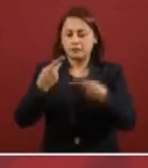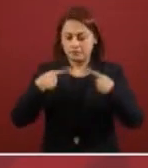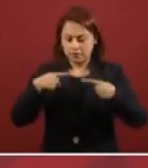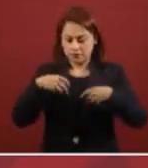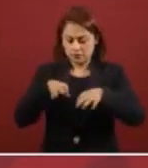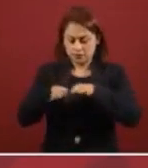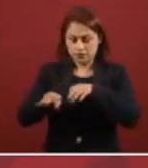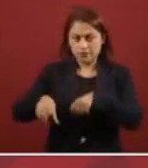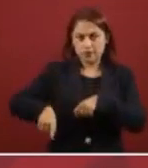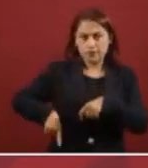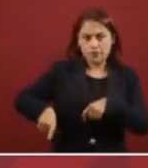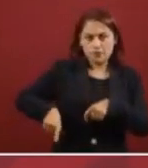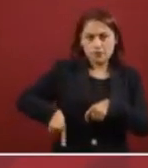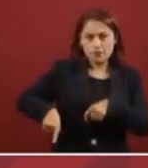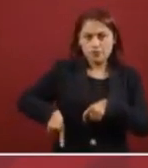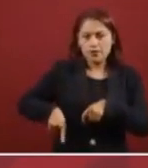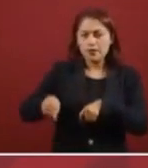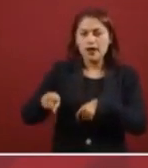se castigue